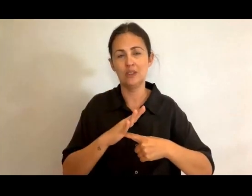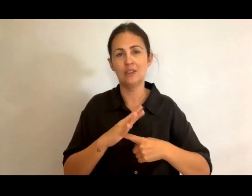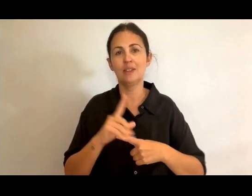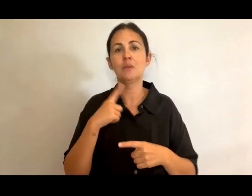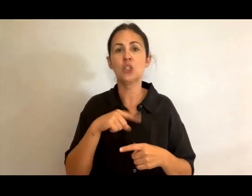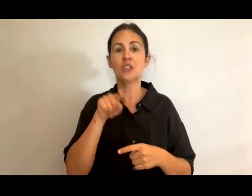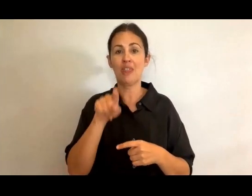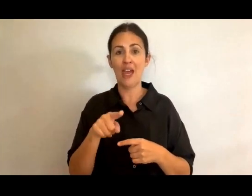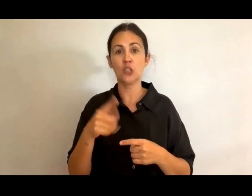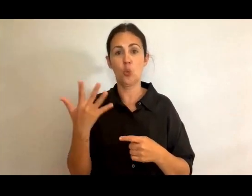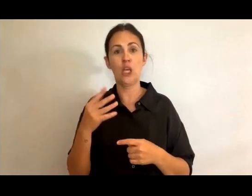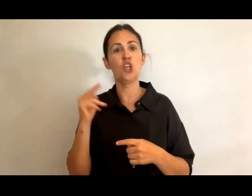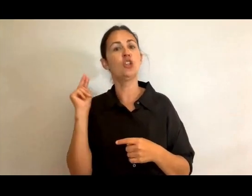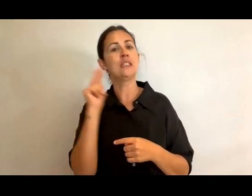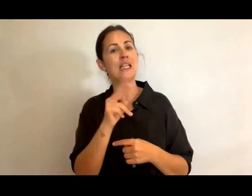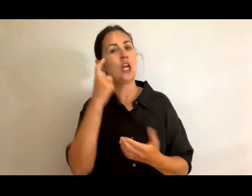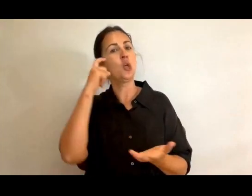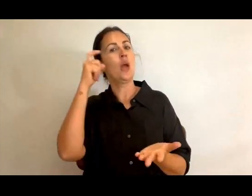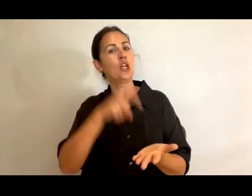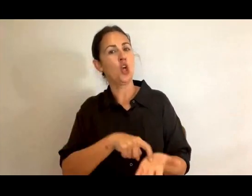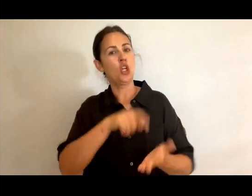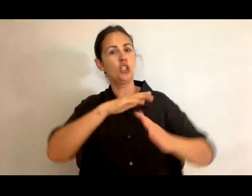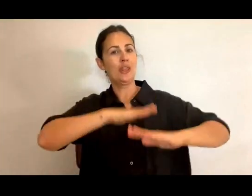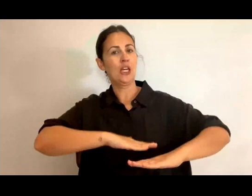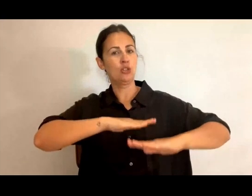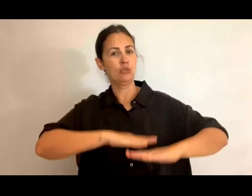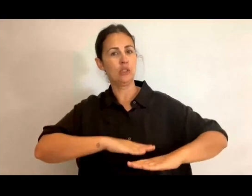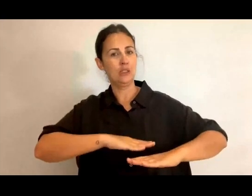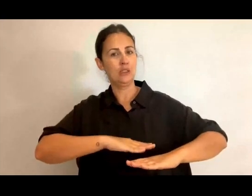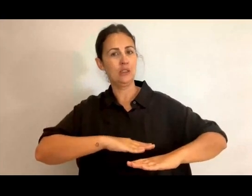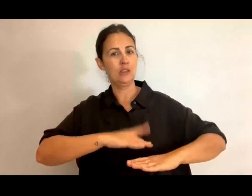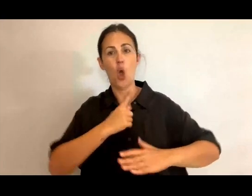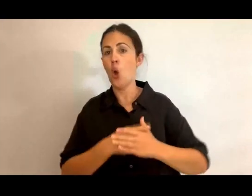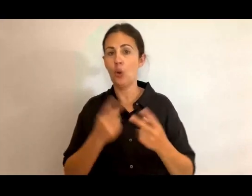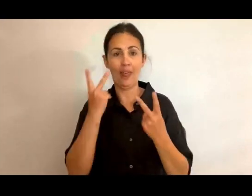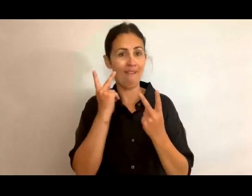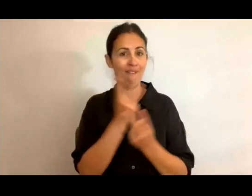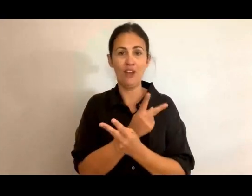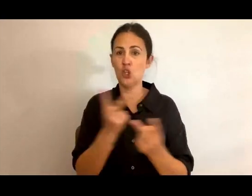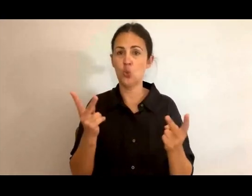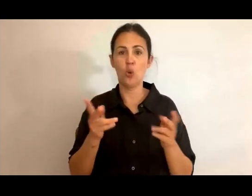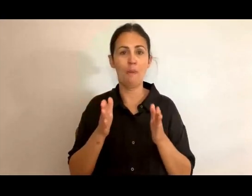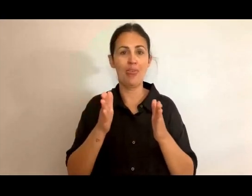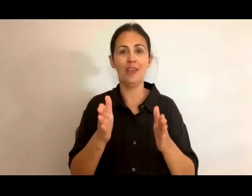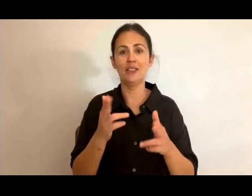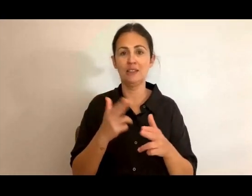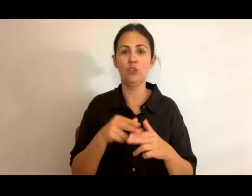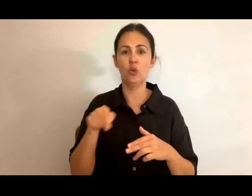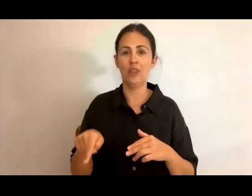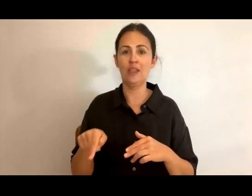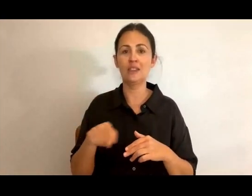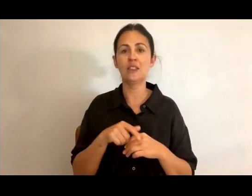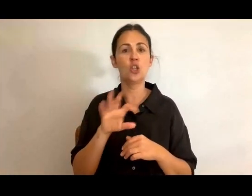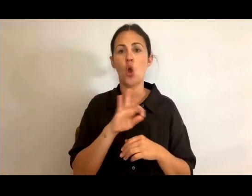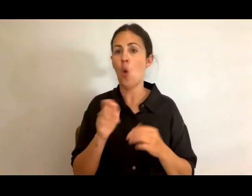acknowledge the country you're on. We only used visual work in the panel, so there's no language, there's no text in